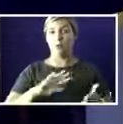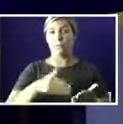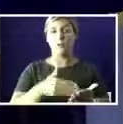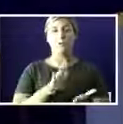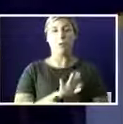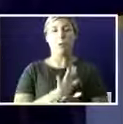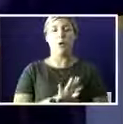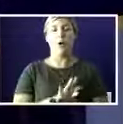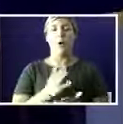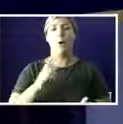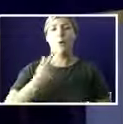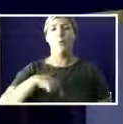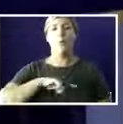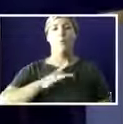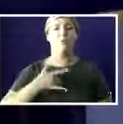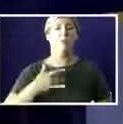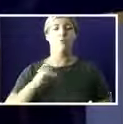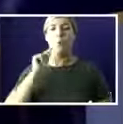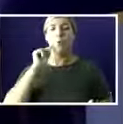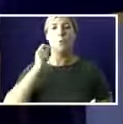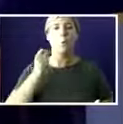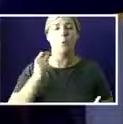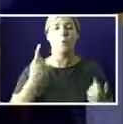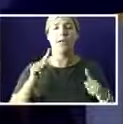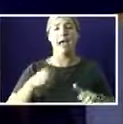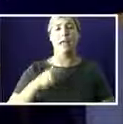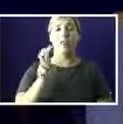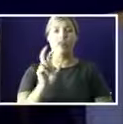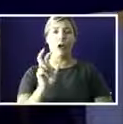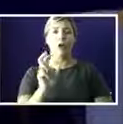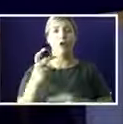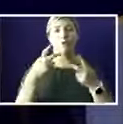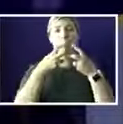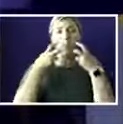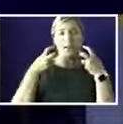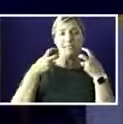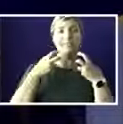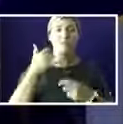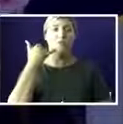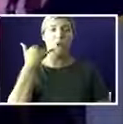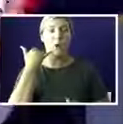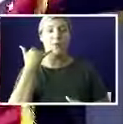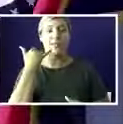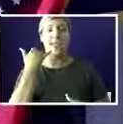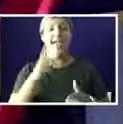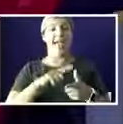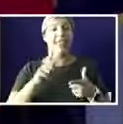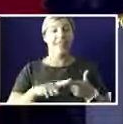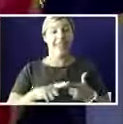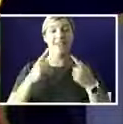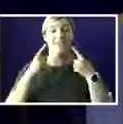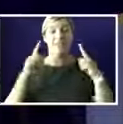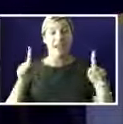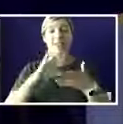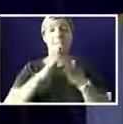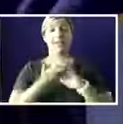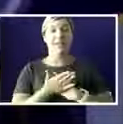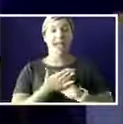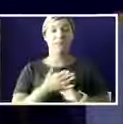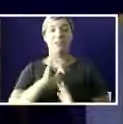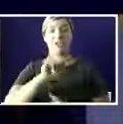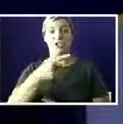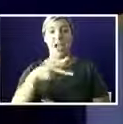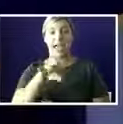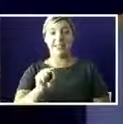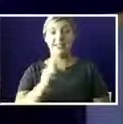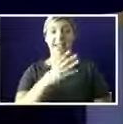finally got lockers, phones, and braces. Before we knew it, we were Jaguars and started driving. We've